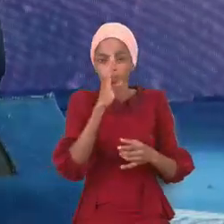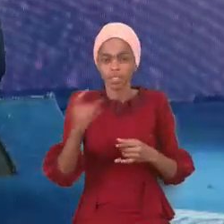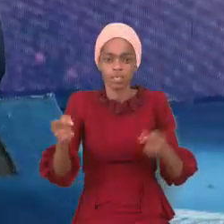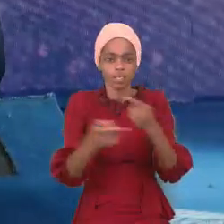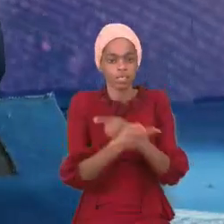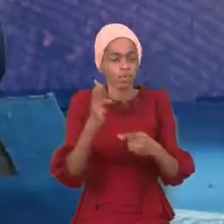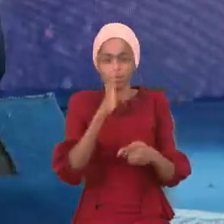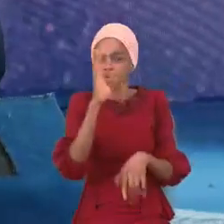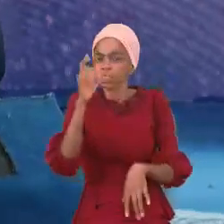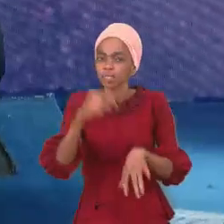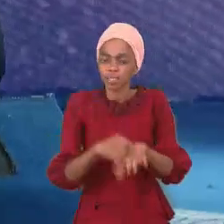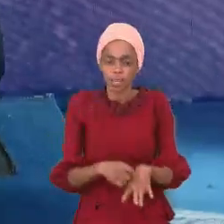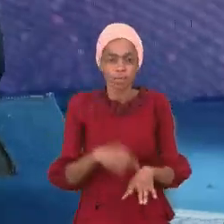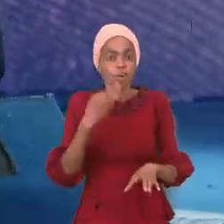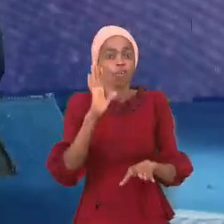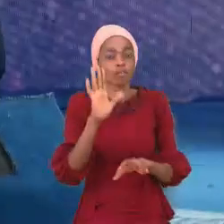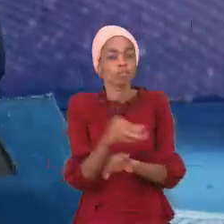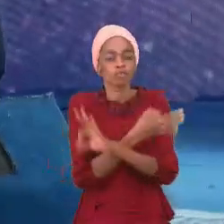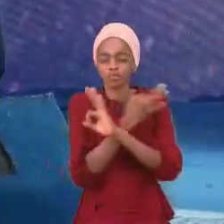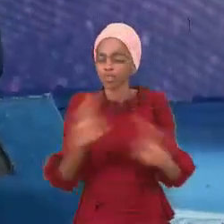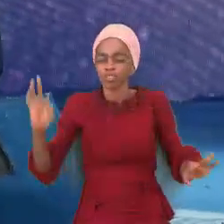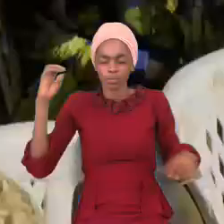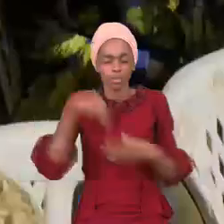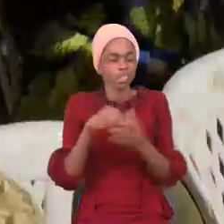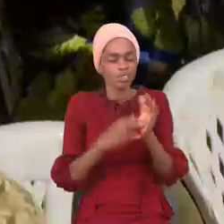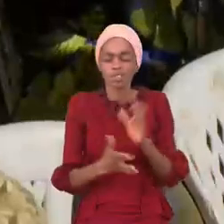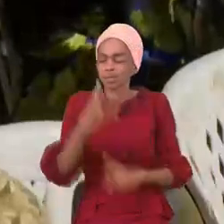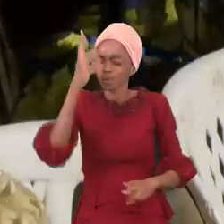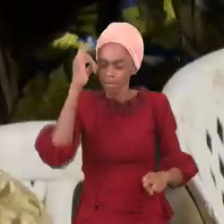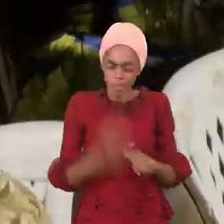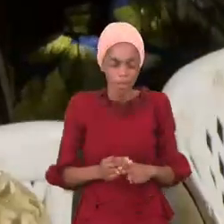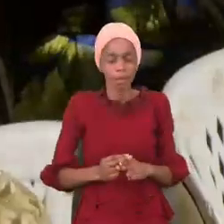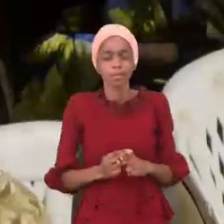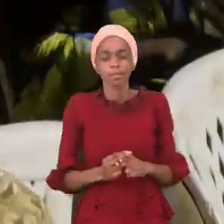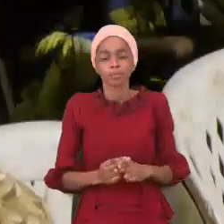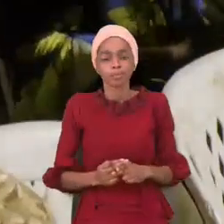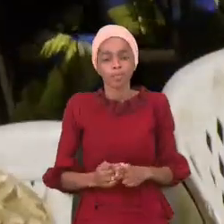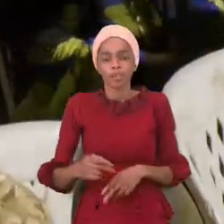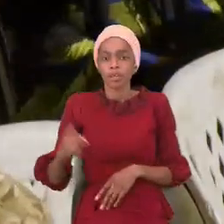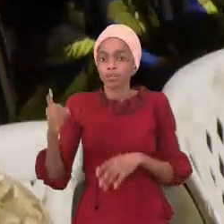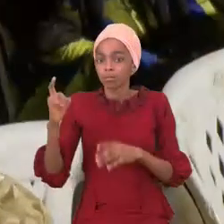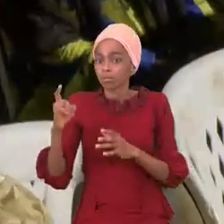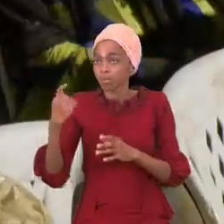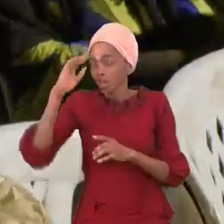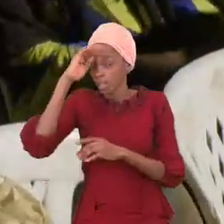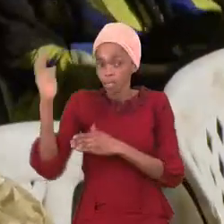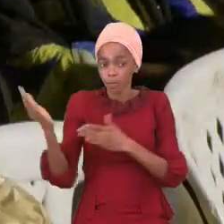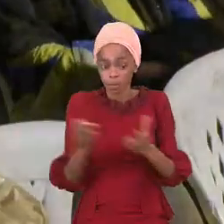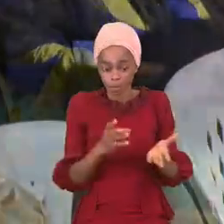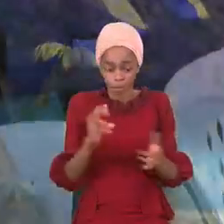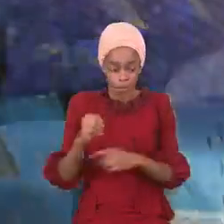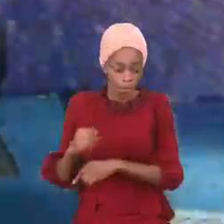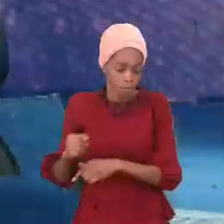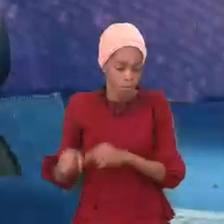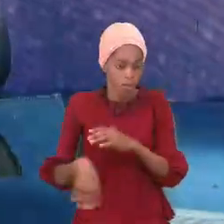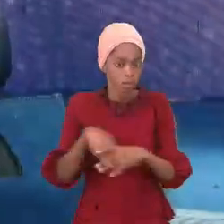the time of your freedom in Jesus' name. He brought them out. Your time